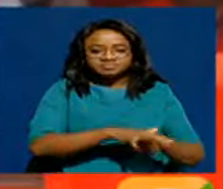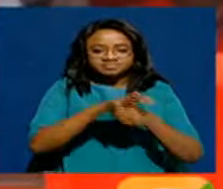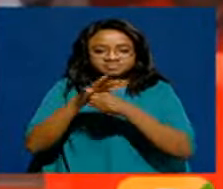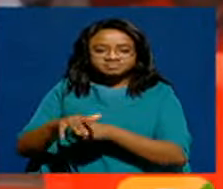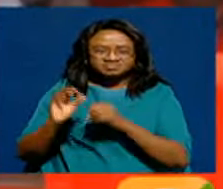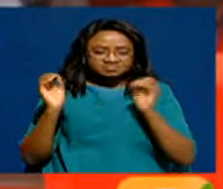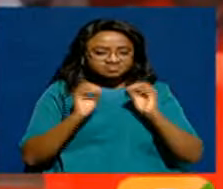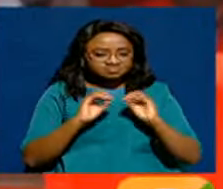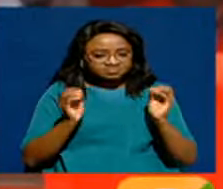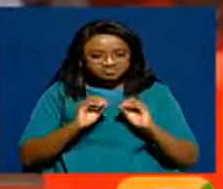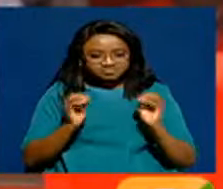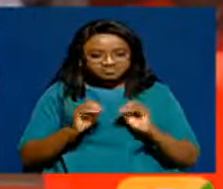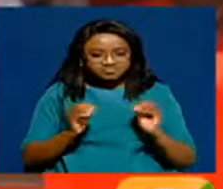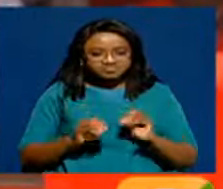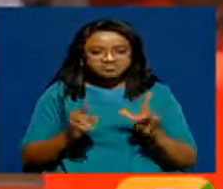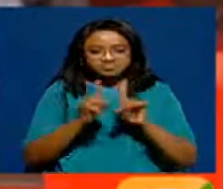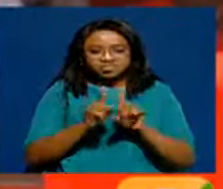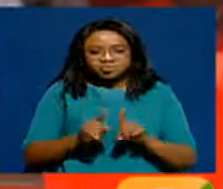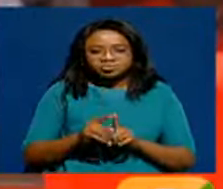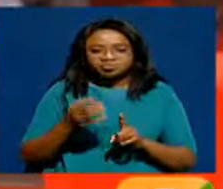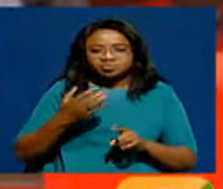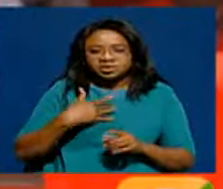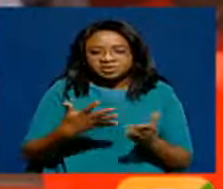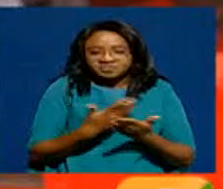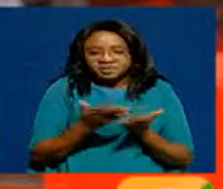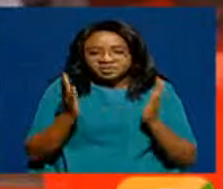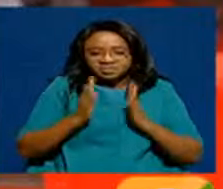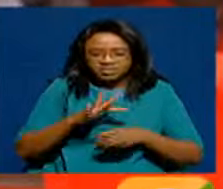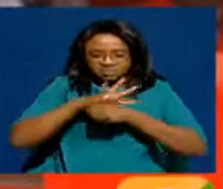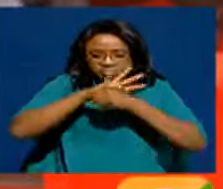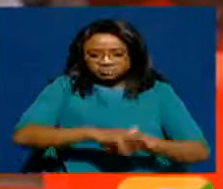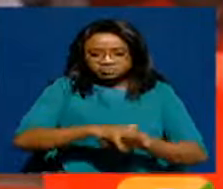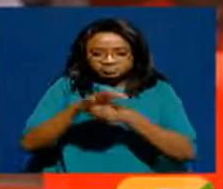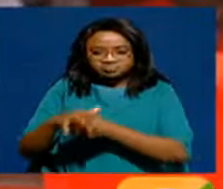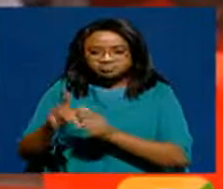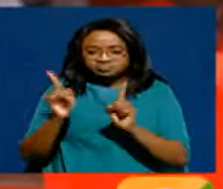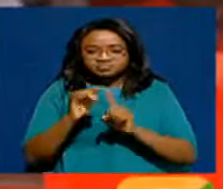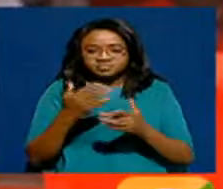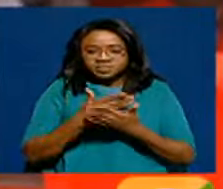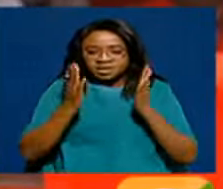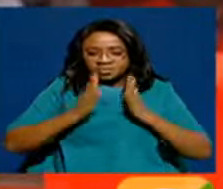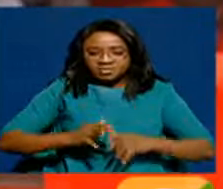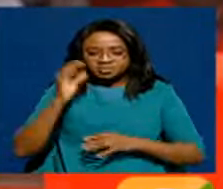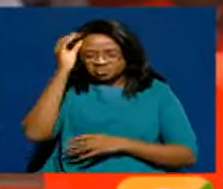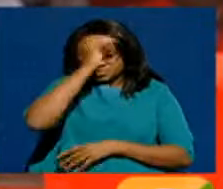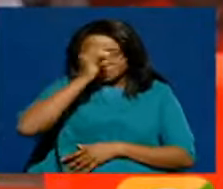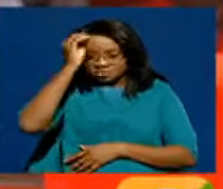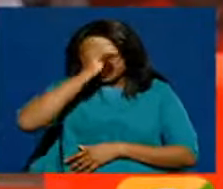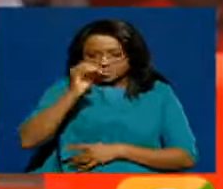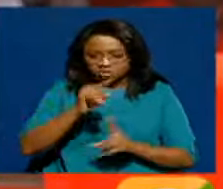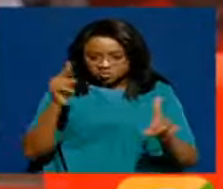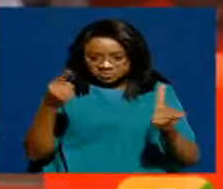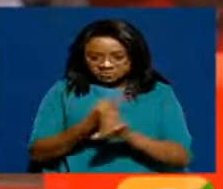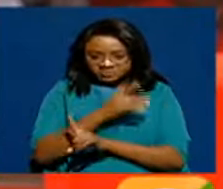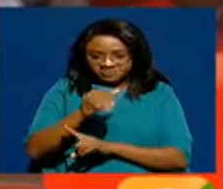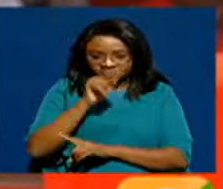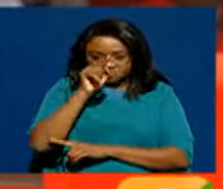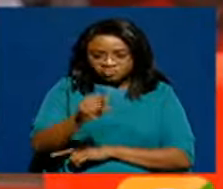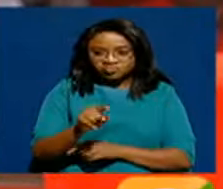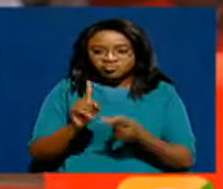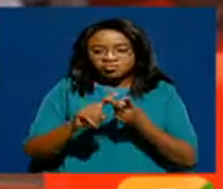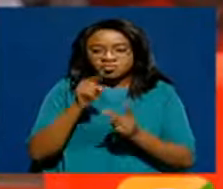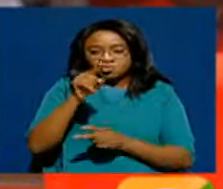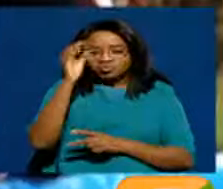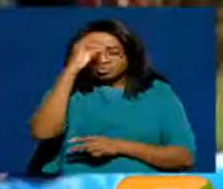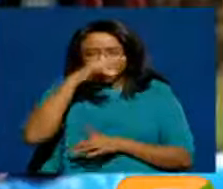any individual, ama vilification of anybody. Anayekuwa na maoni tofauti na yako, na ama wewe na maoni